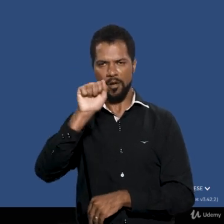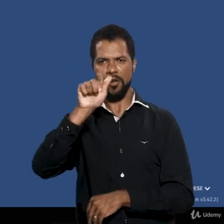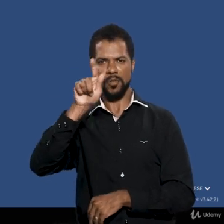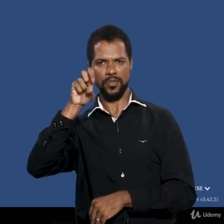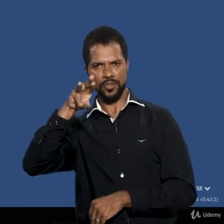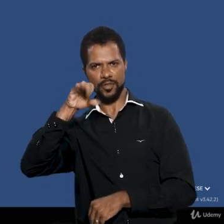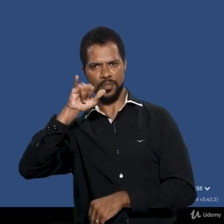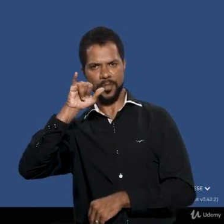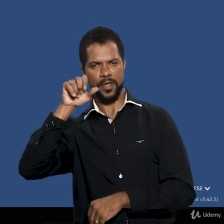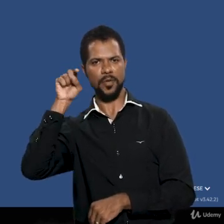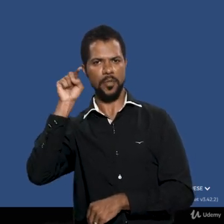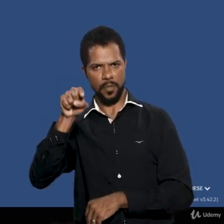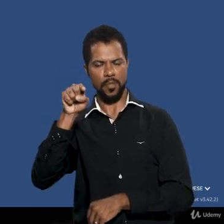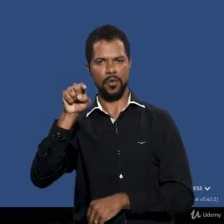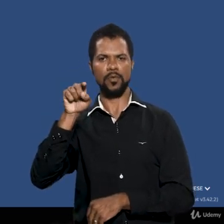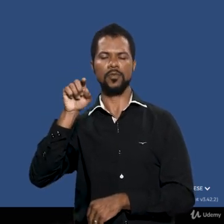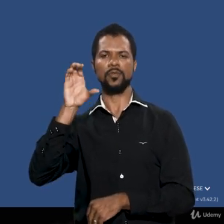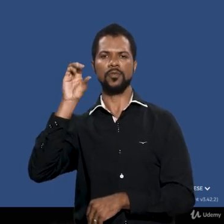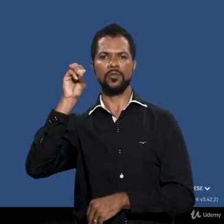curso@trader@gmail.com.